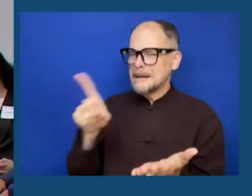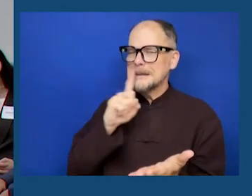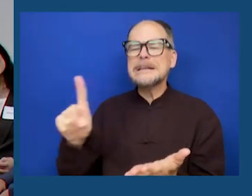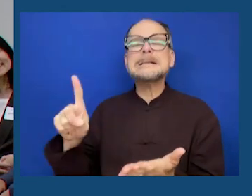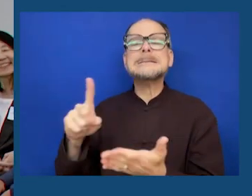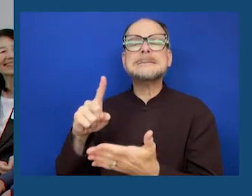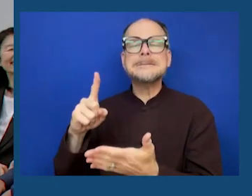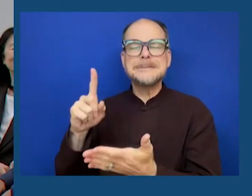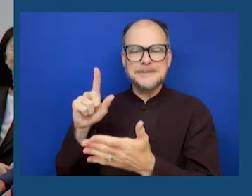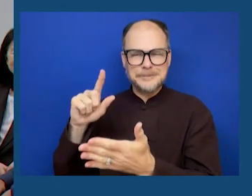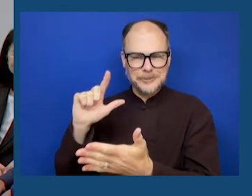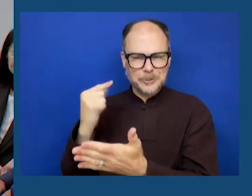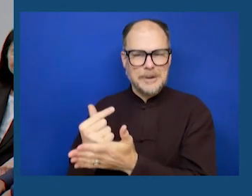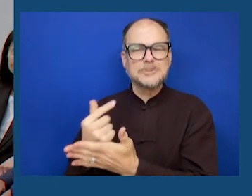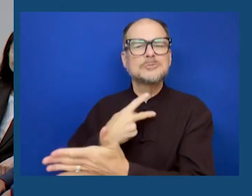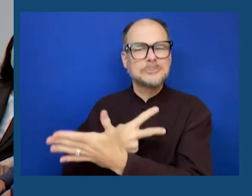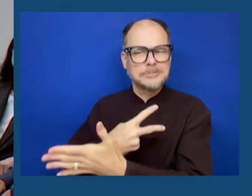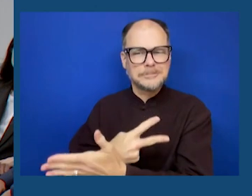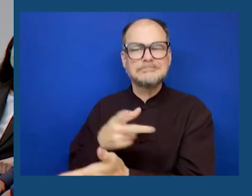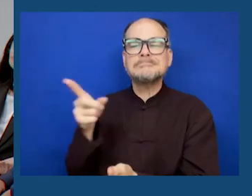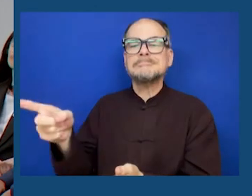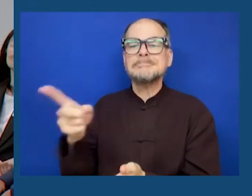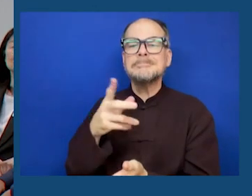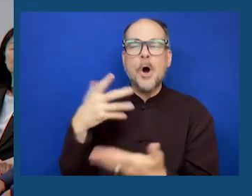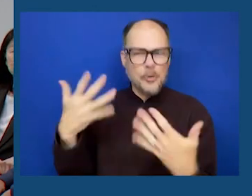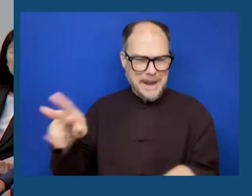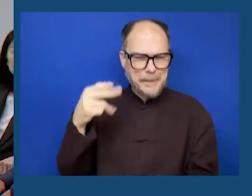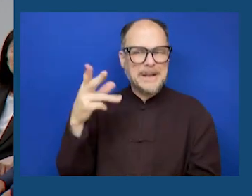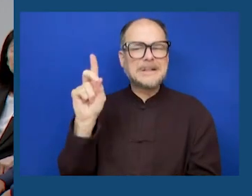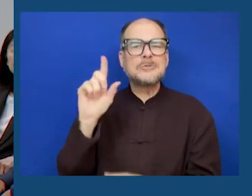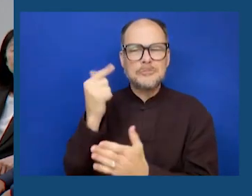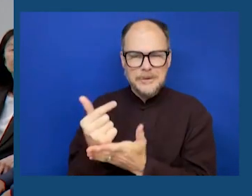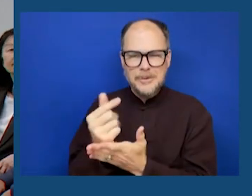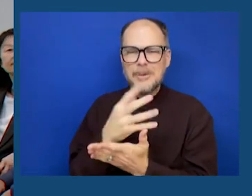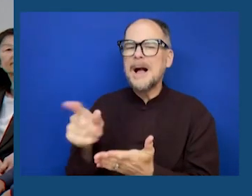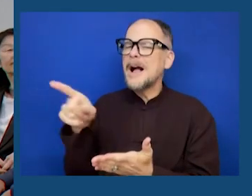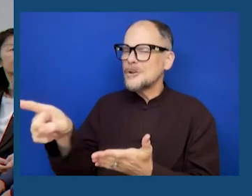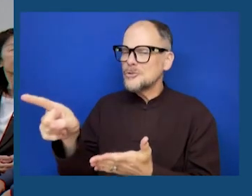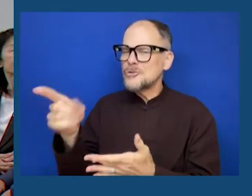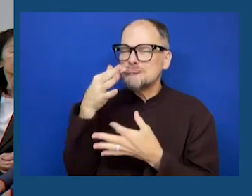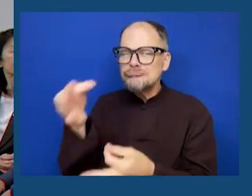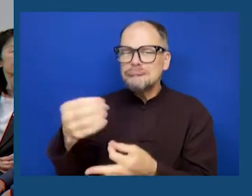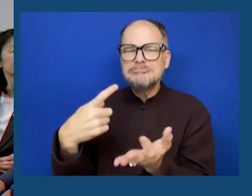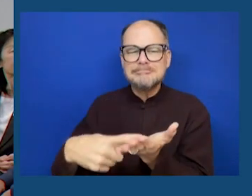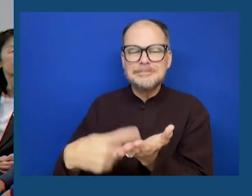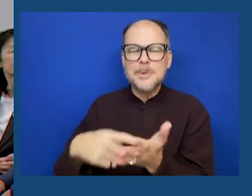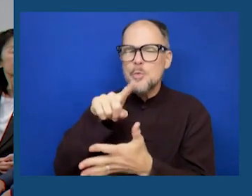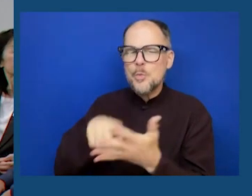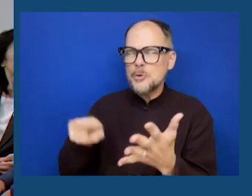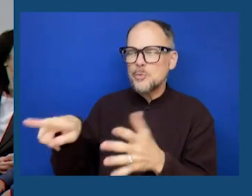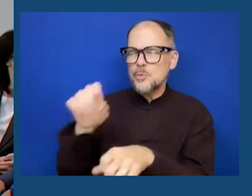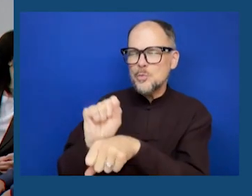Maybe you could talk briefly, Chianti, about what it is you're working on and how access to the kind